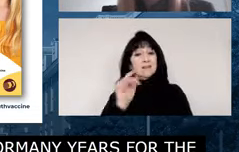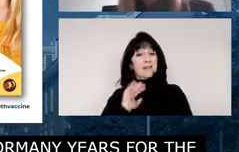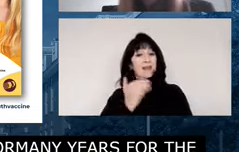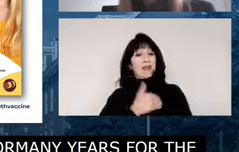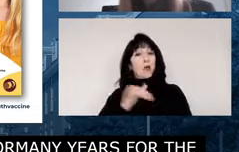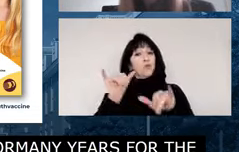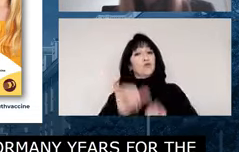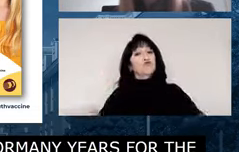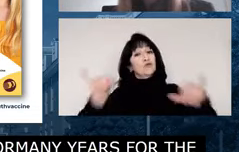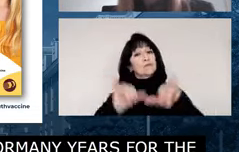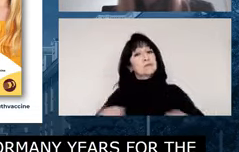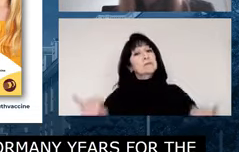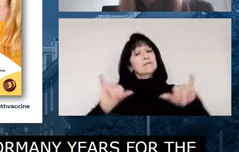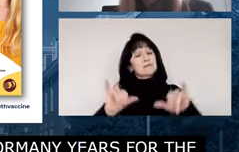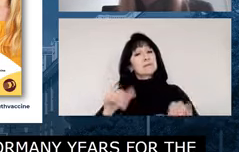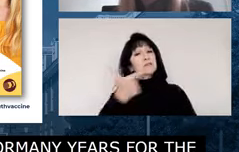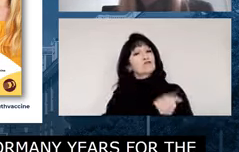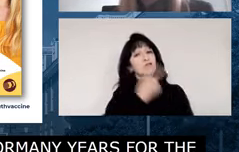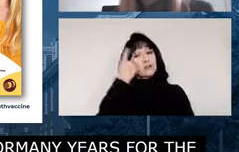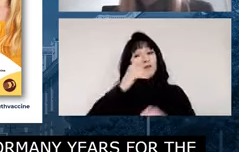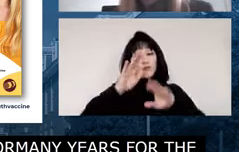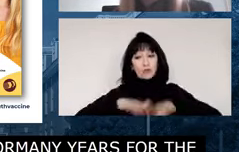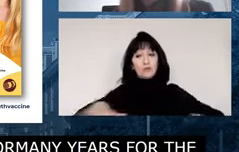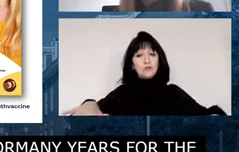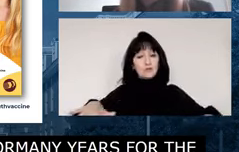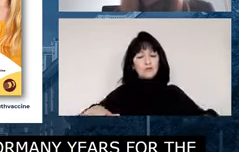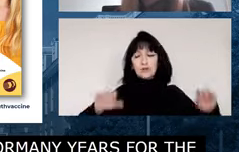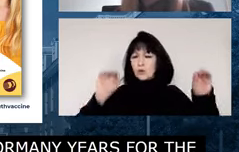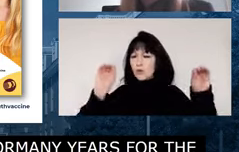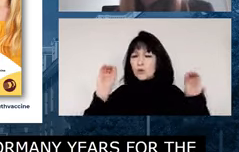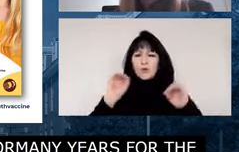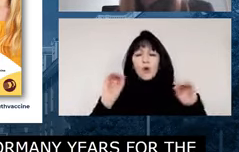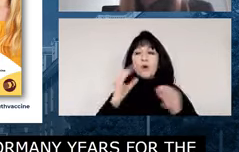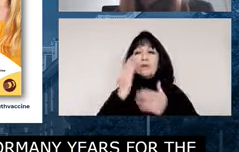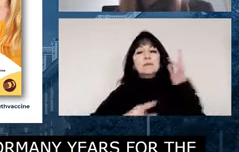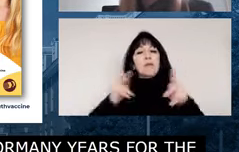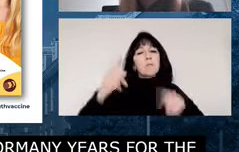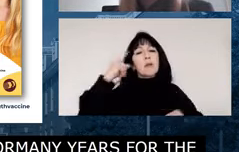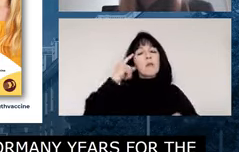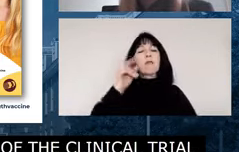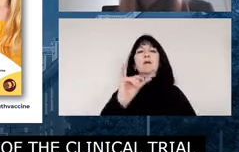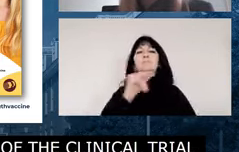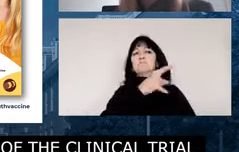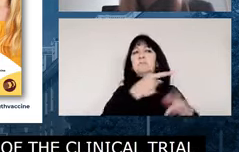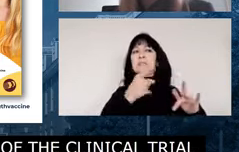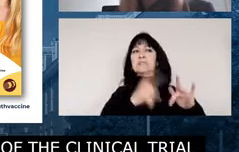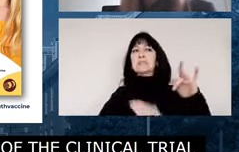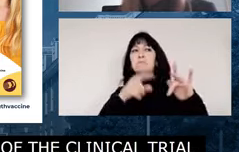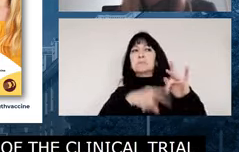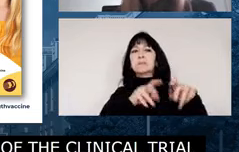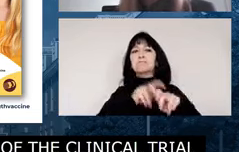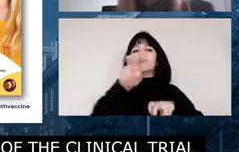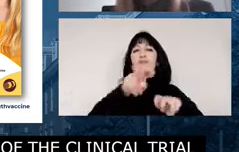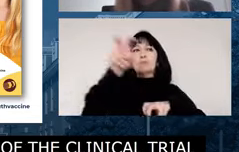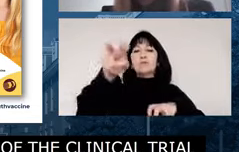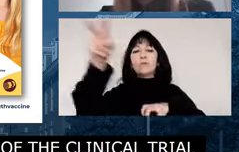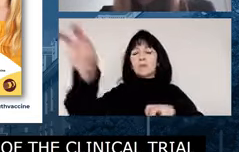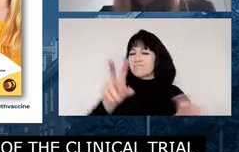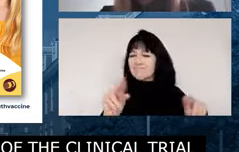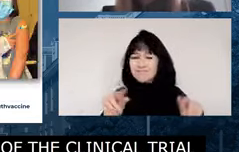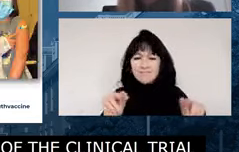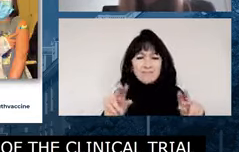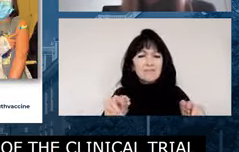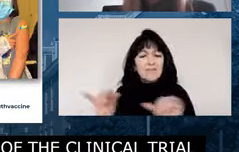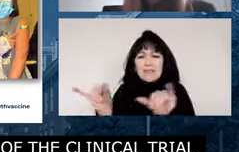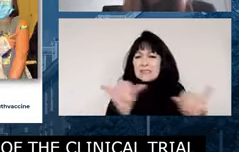vaccines. None of the clinical trial steps were skipped and no corners were cut when it comes to safety. So where can you get